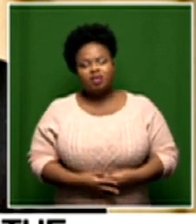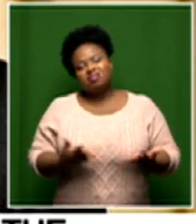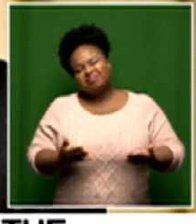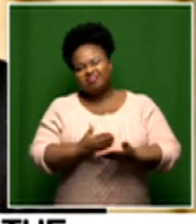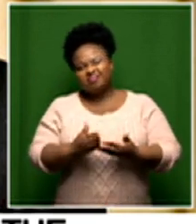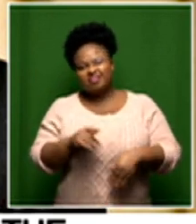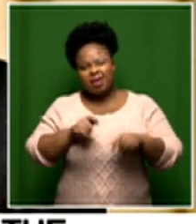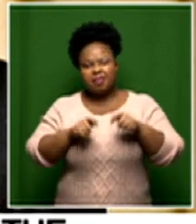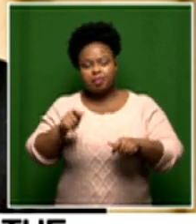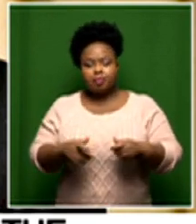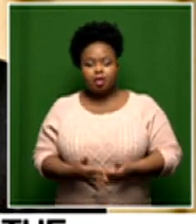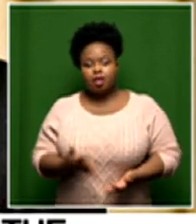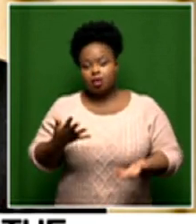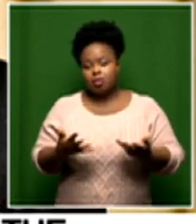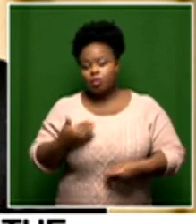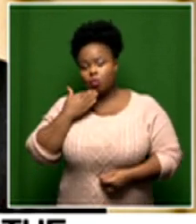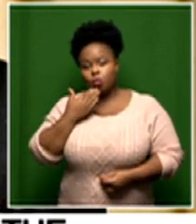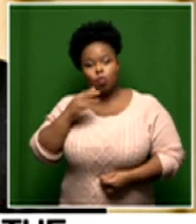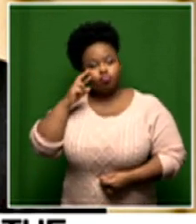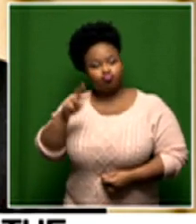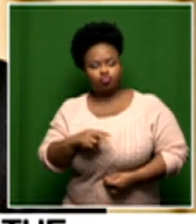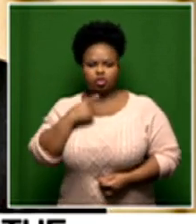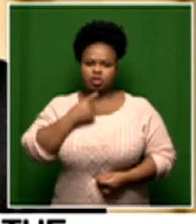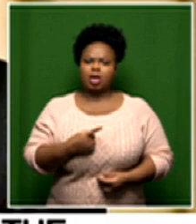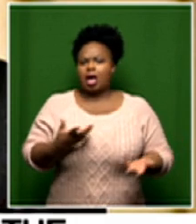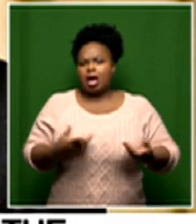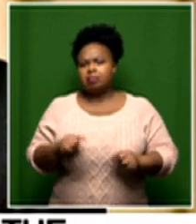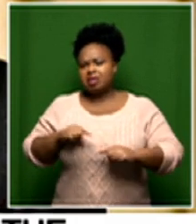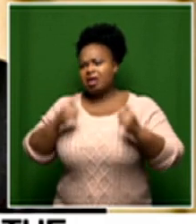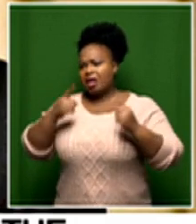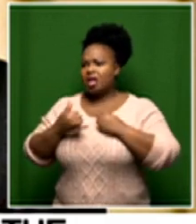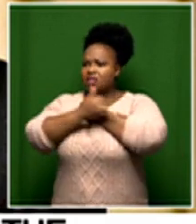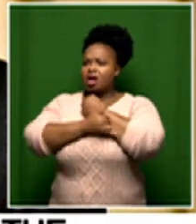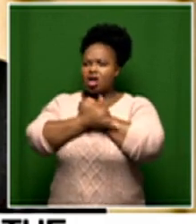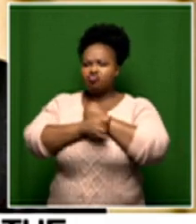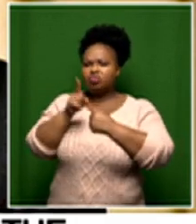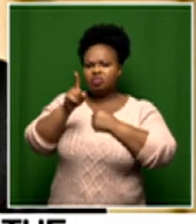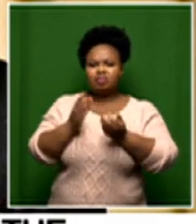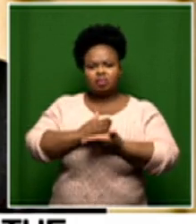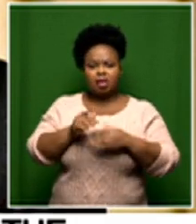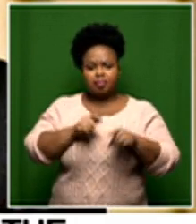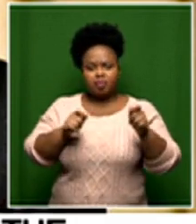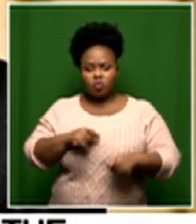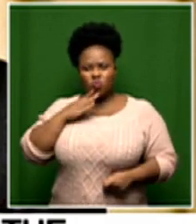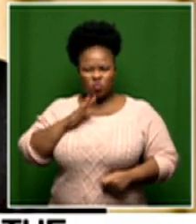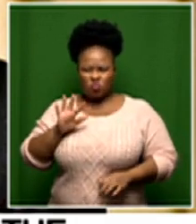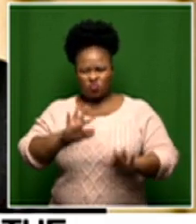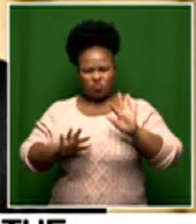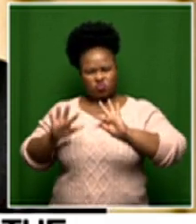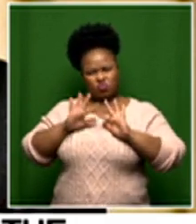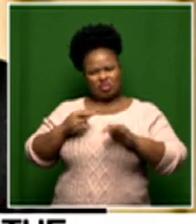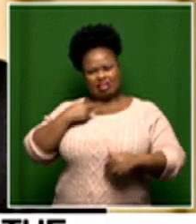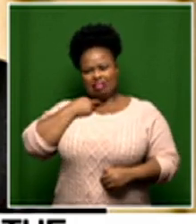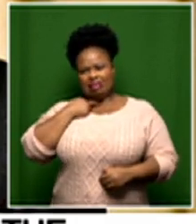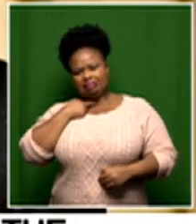some people have taken the views that are coming from different other countries where there are people who have been very skeptical about